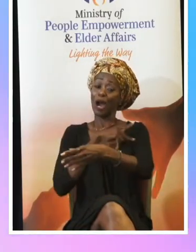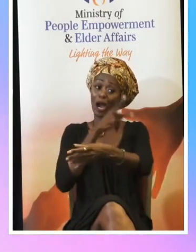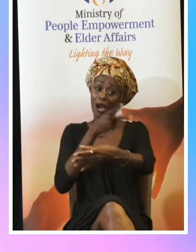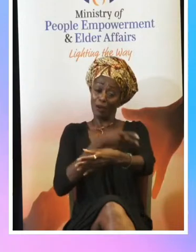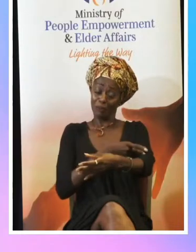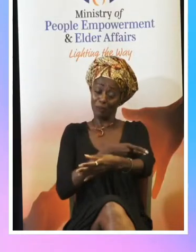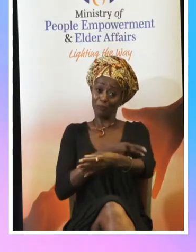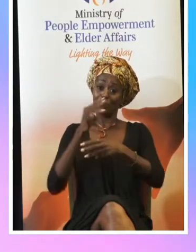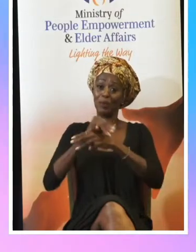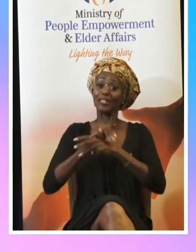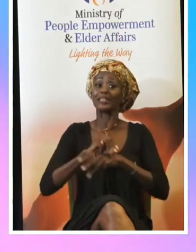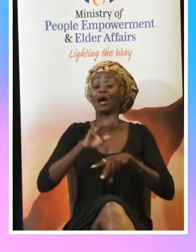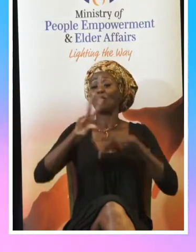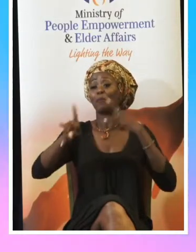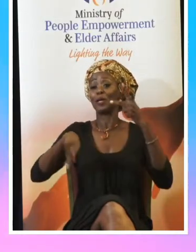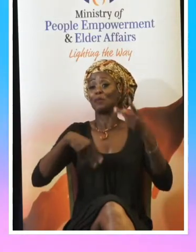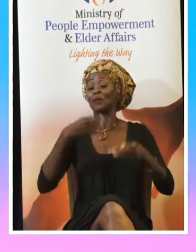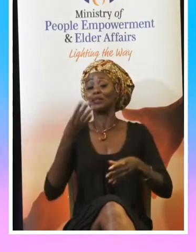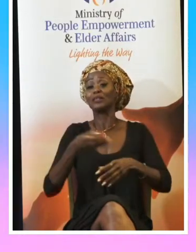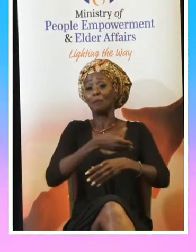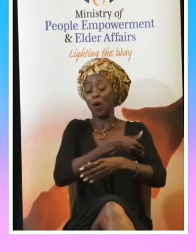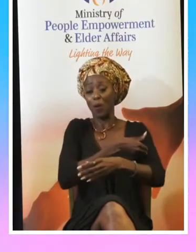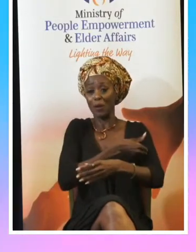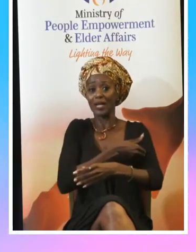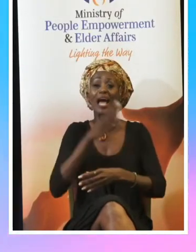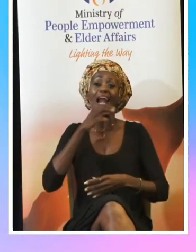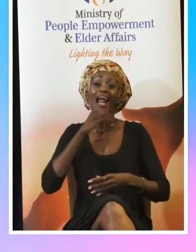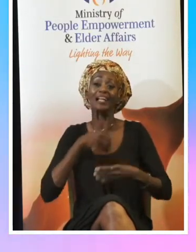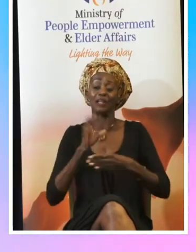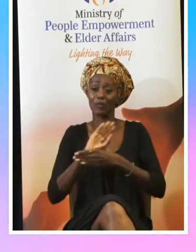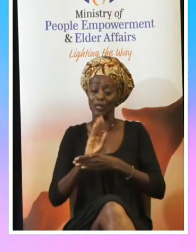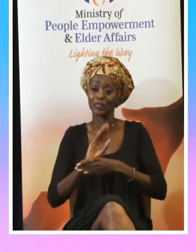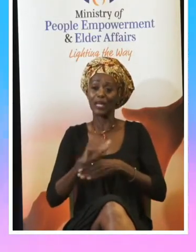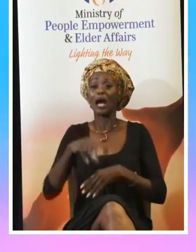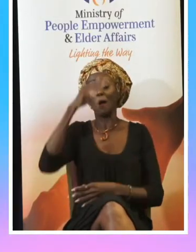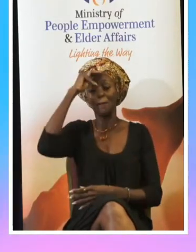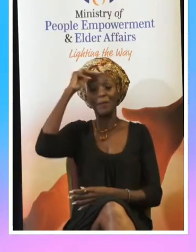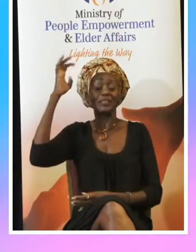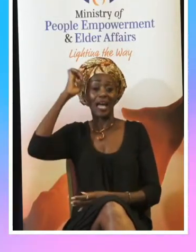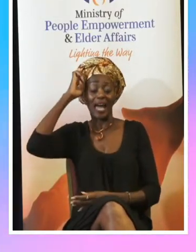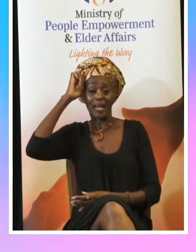Affairs, Mr. Edmund Hinkson, SC, MP.